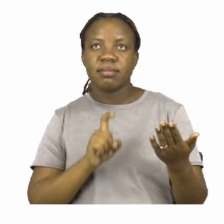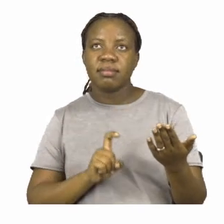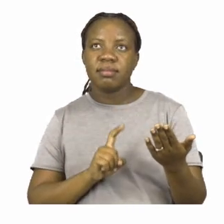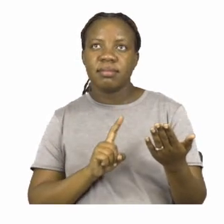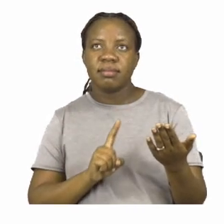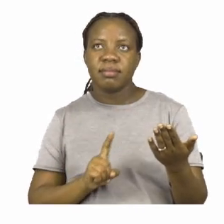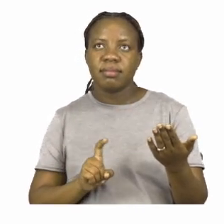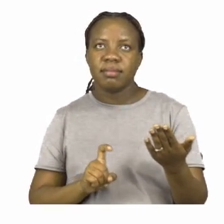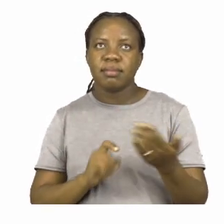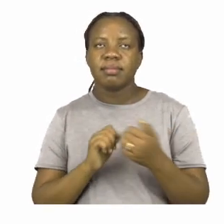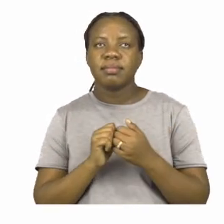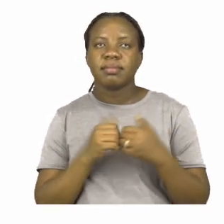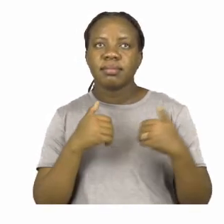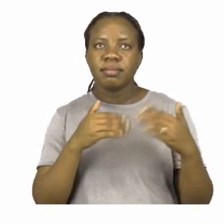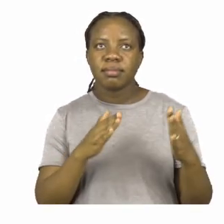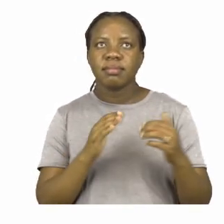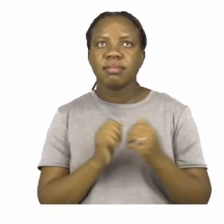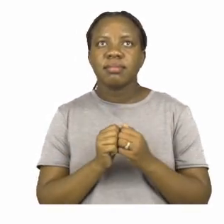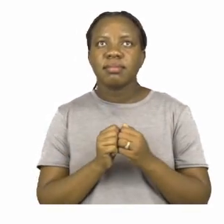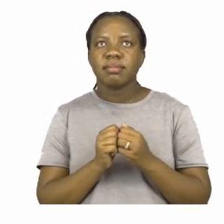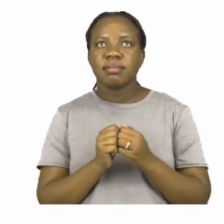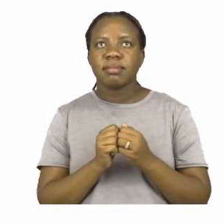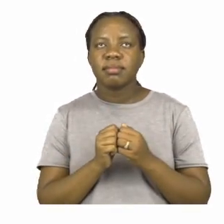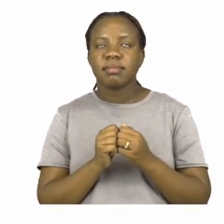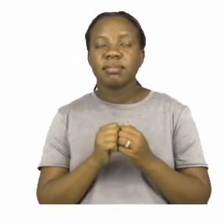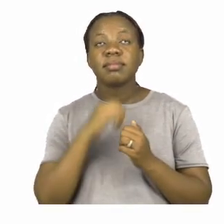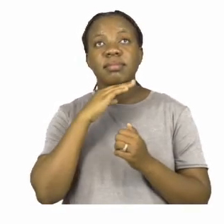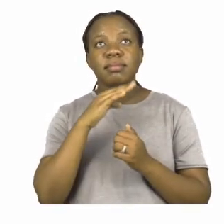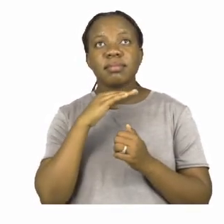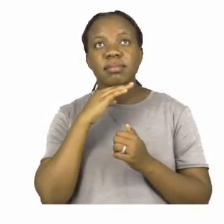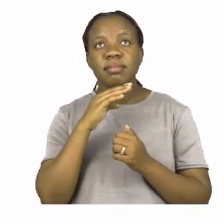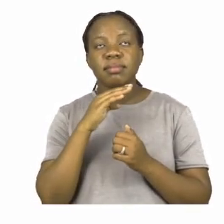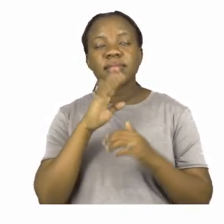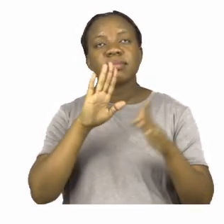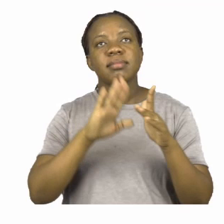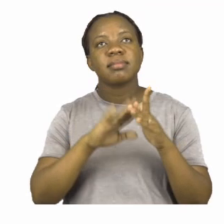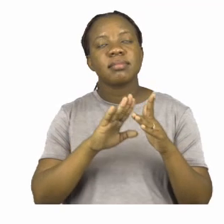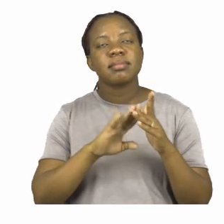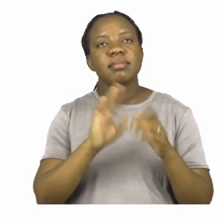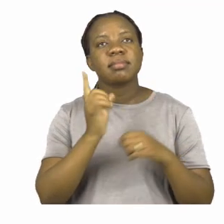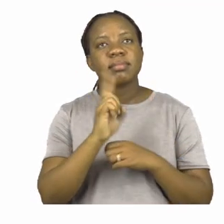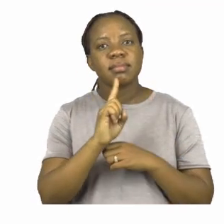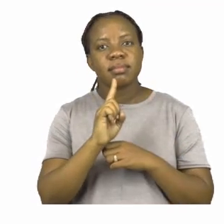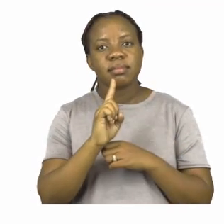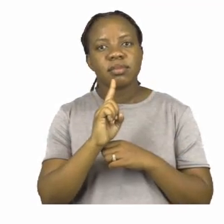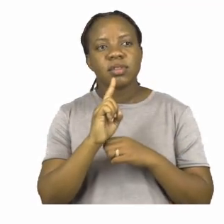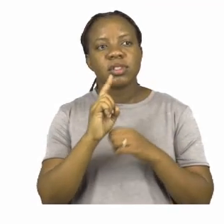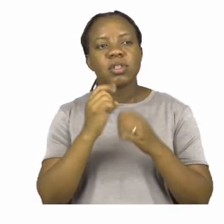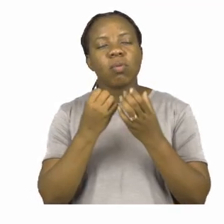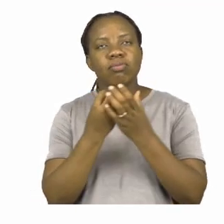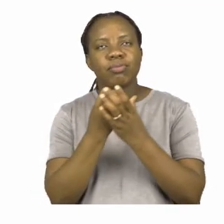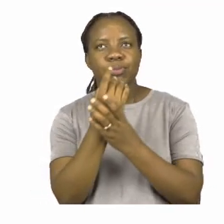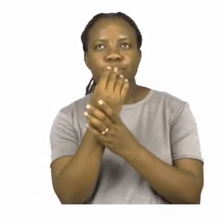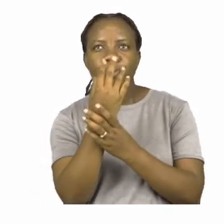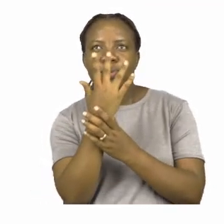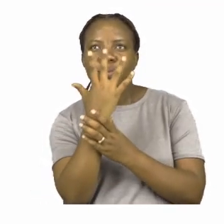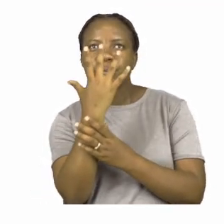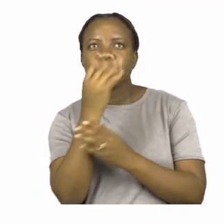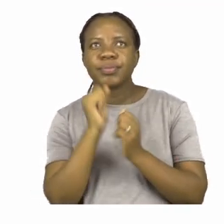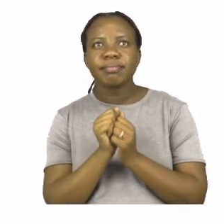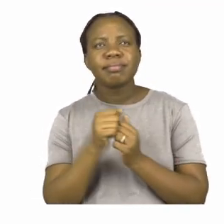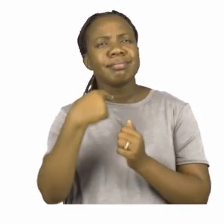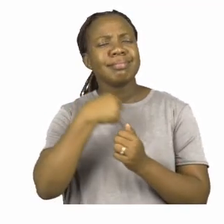Let's start. So this story is about spring. I